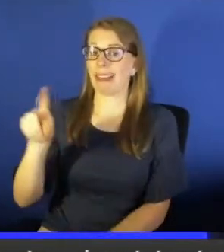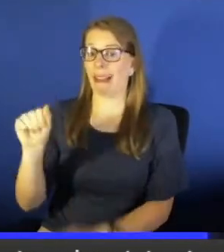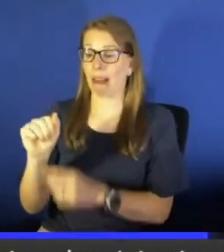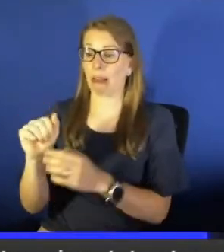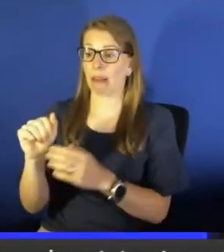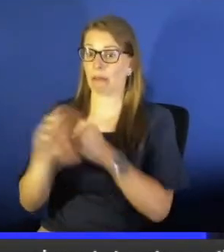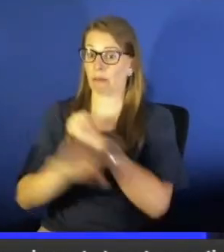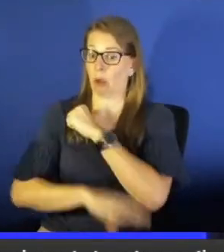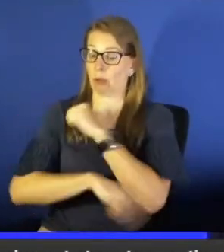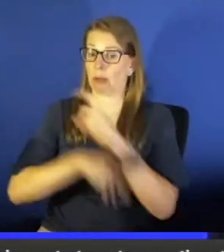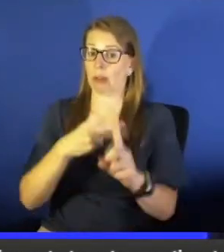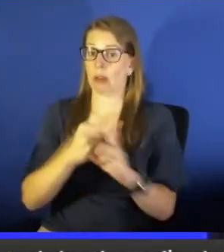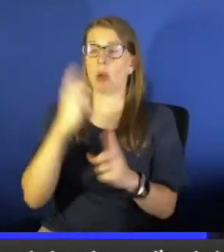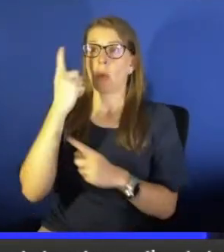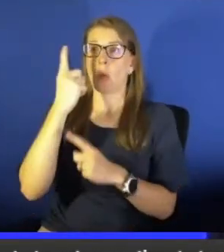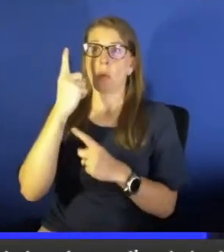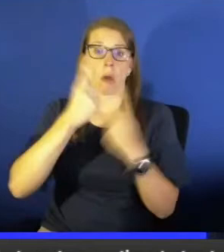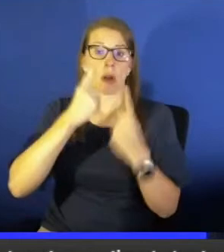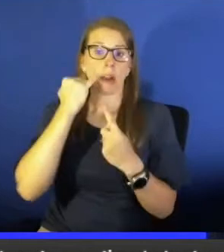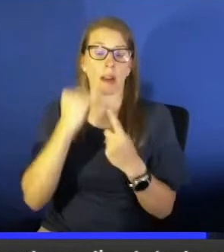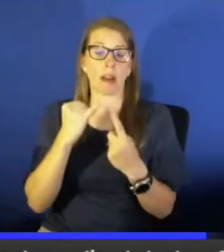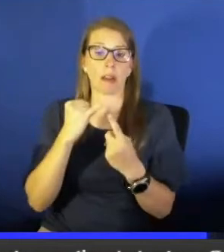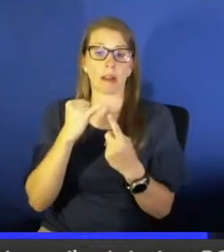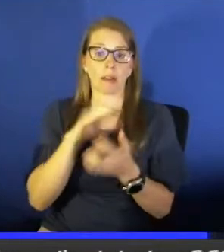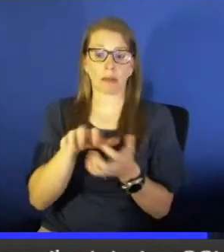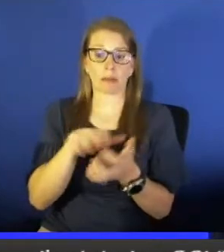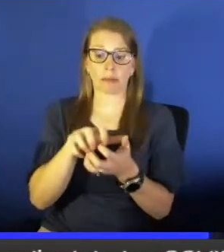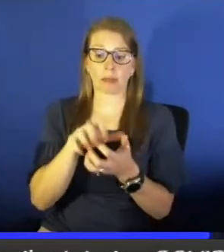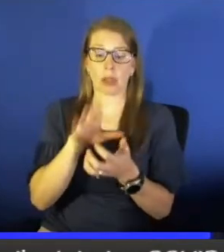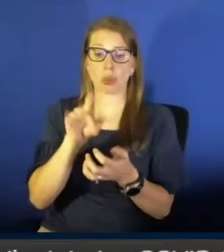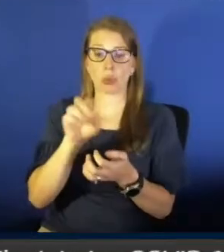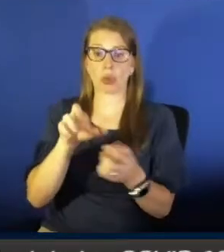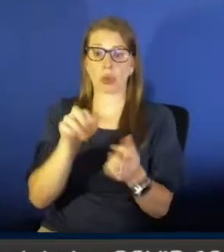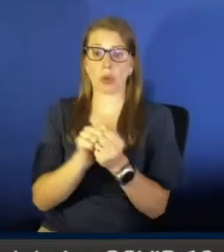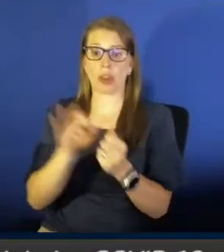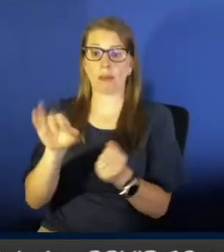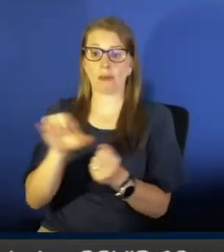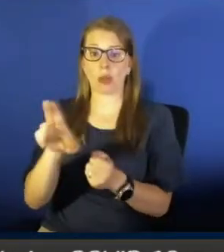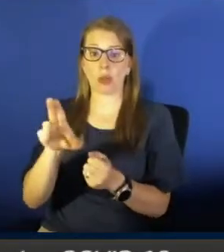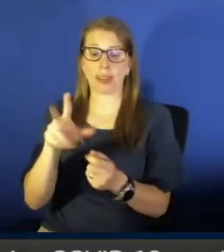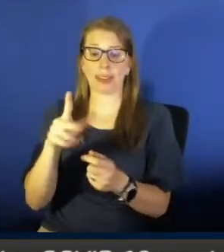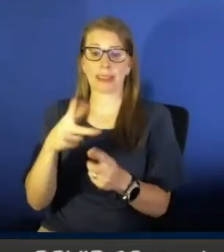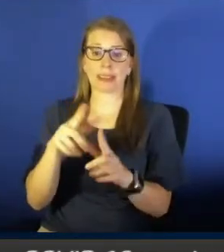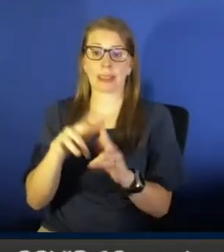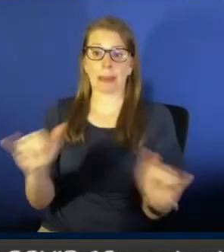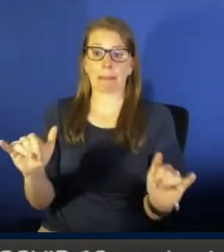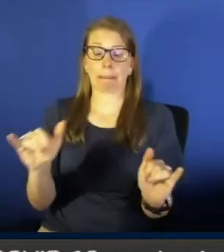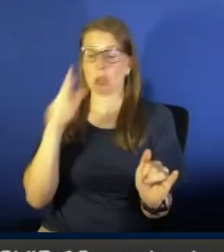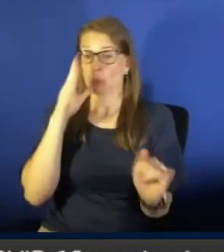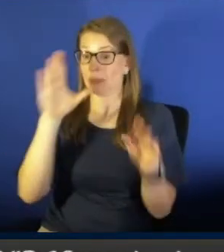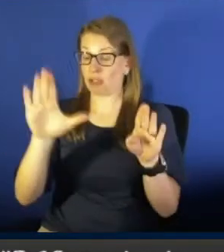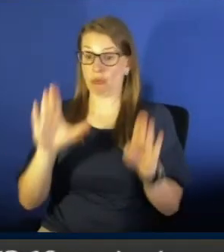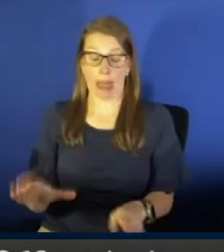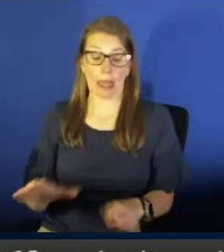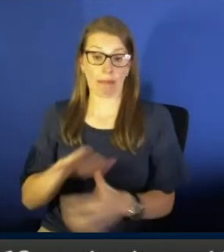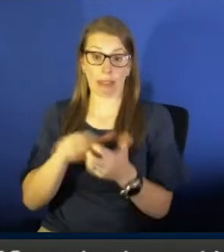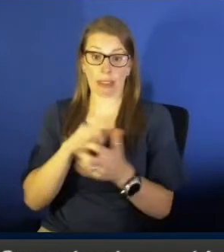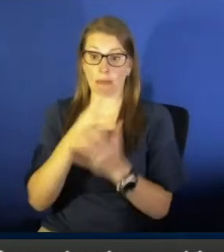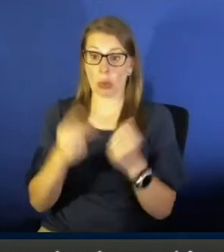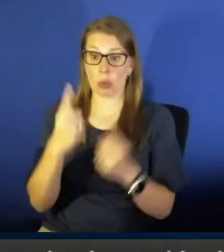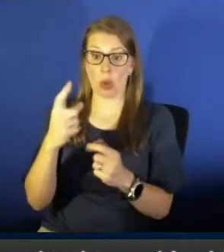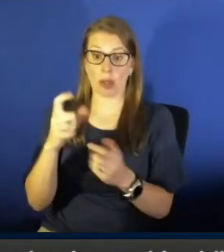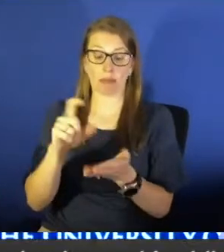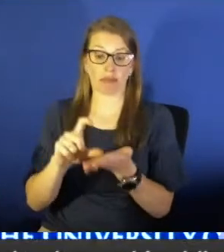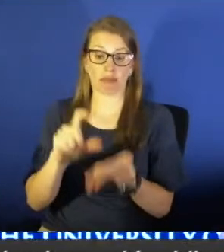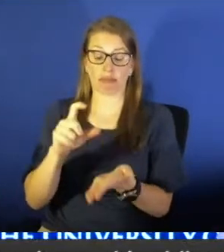combine a booster with influenza shots at the same time. I think that would be great. Yeah, I think this mRNA